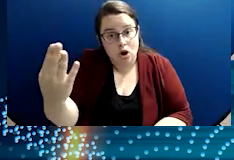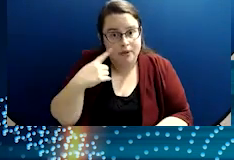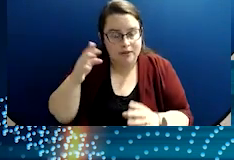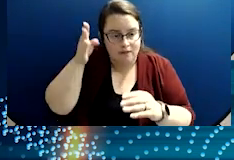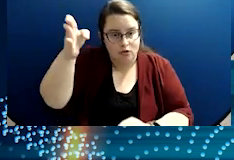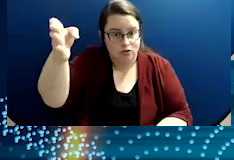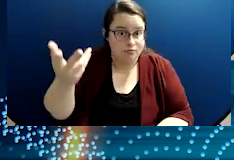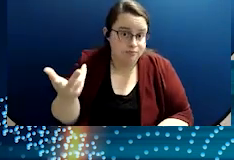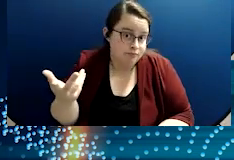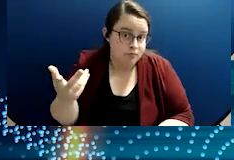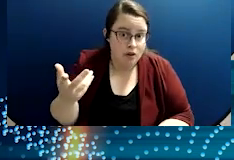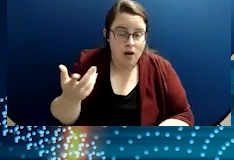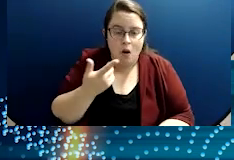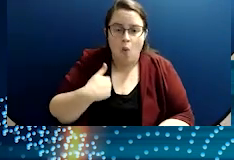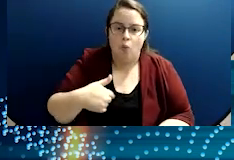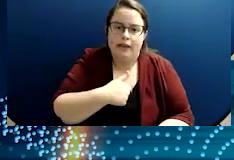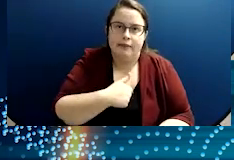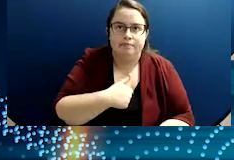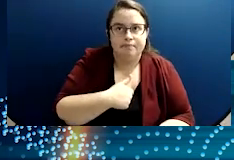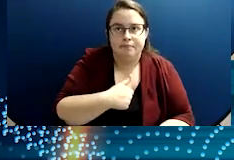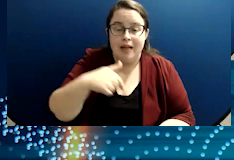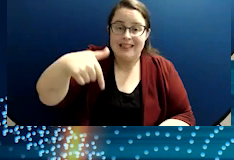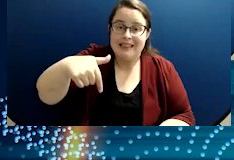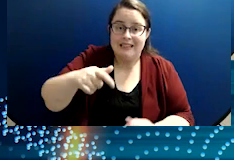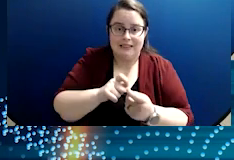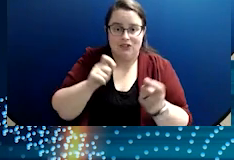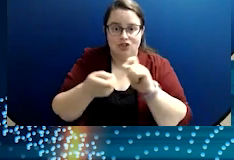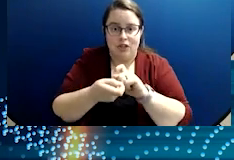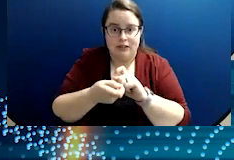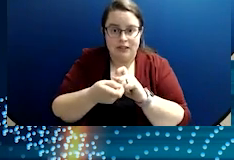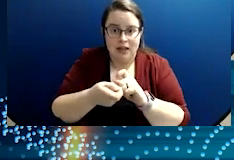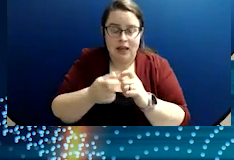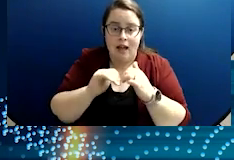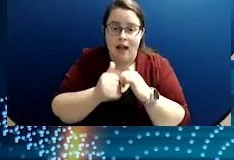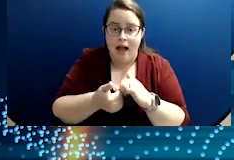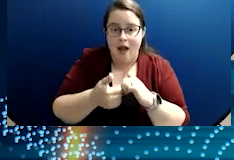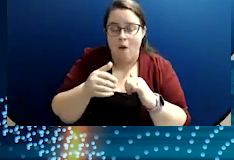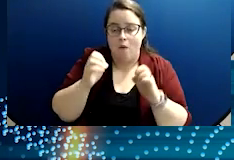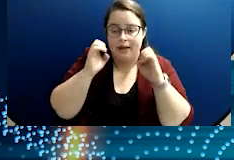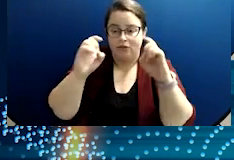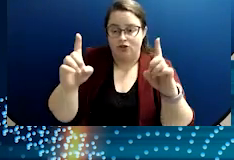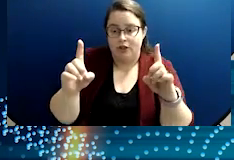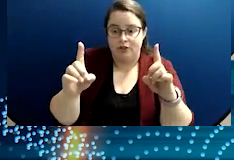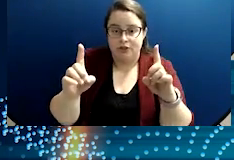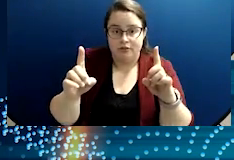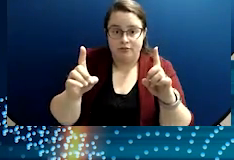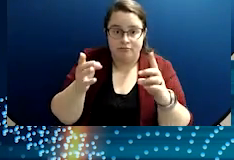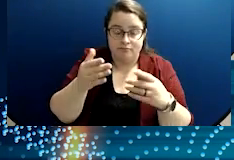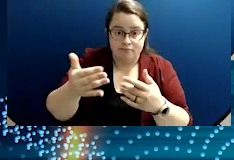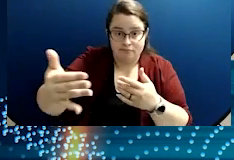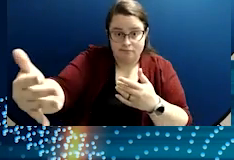future. Okay, this is changing the way that education is going to be going forward. All